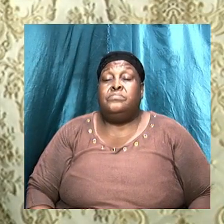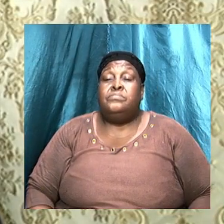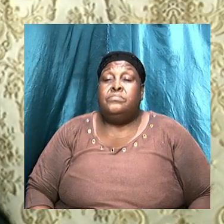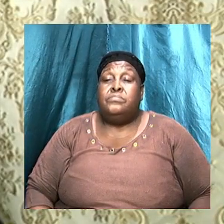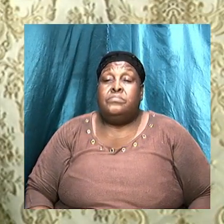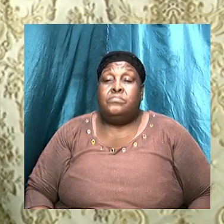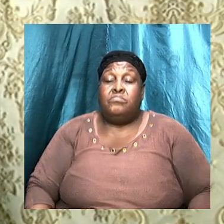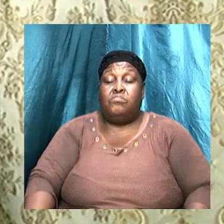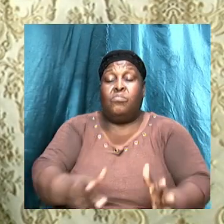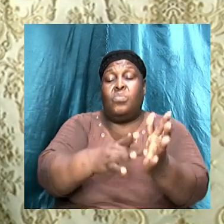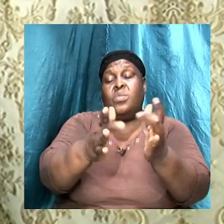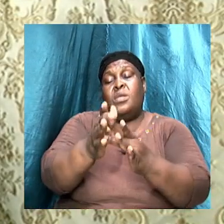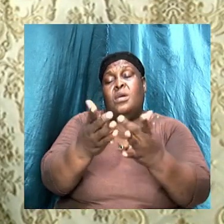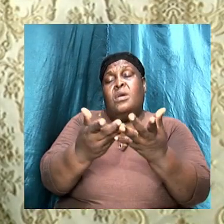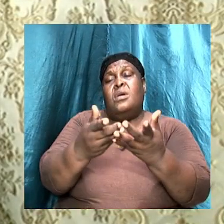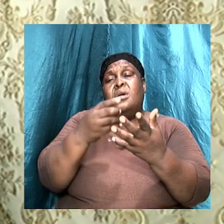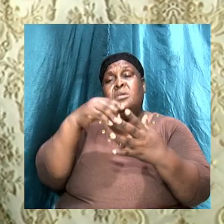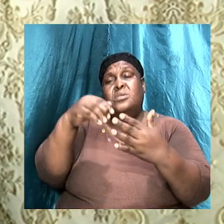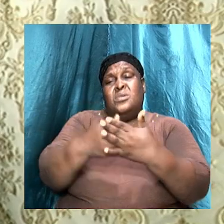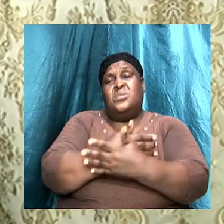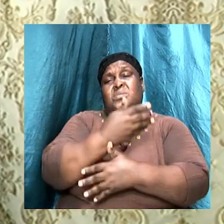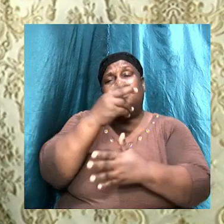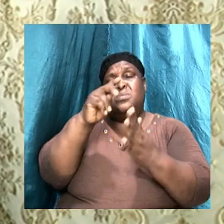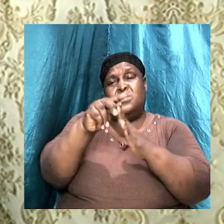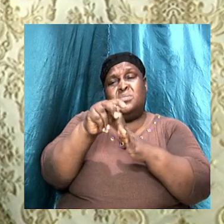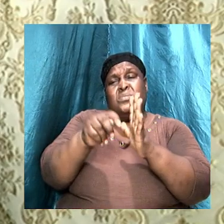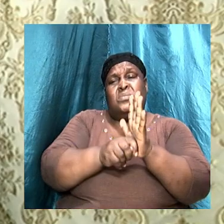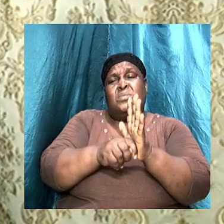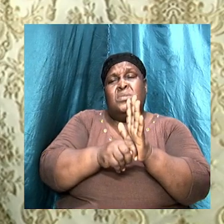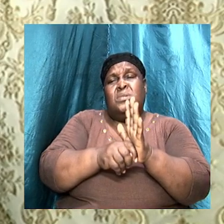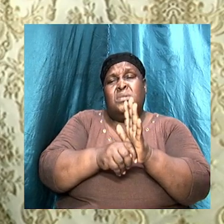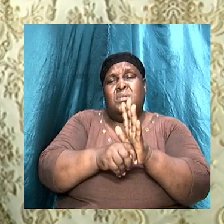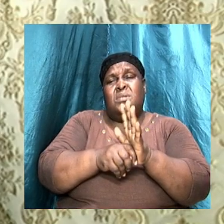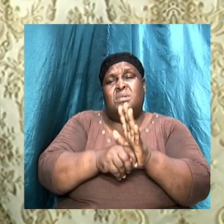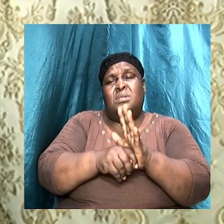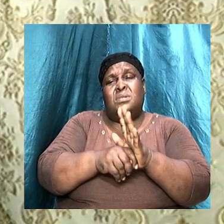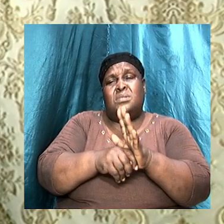The Bible in the New Testament makes mention of the Scriptures